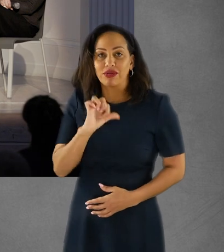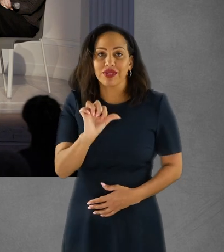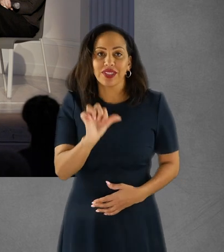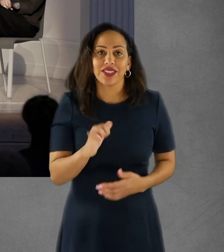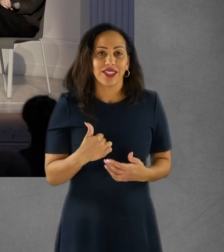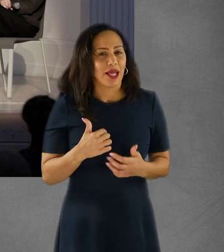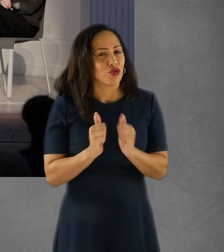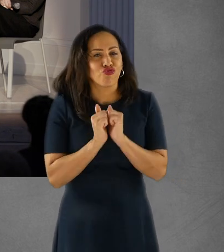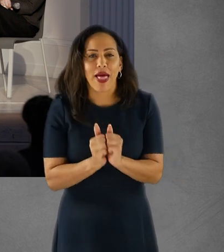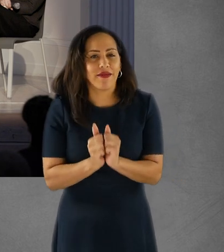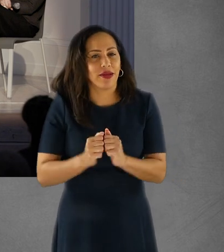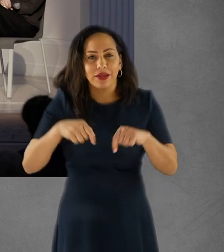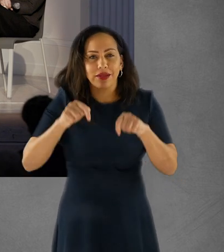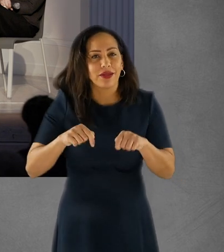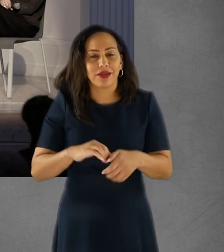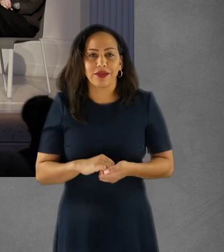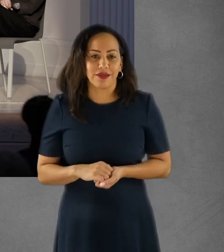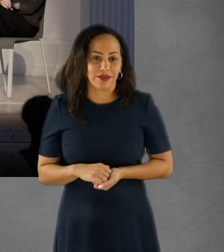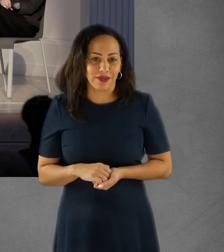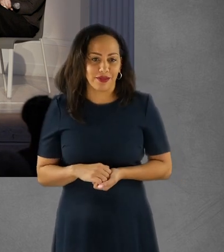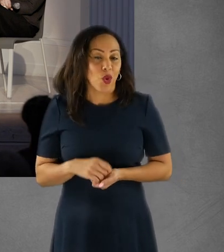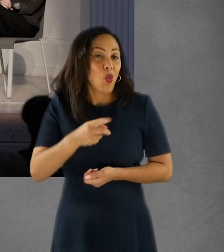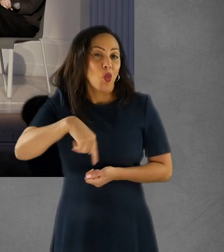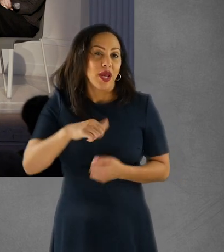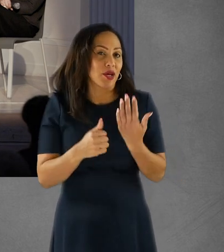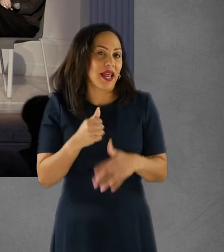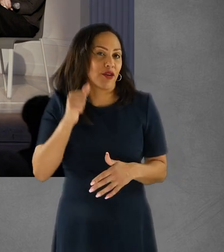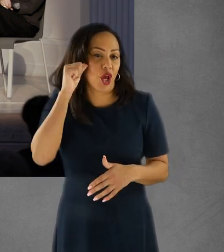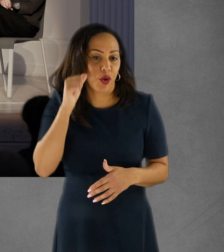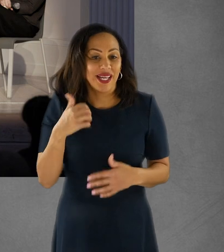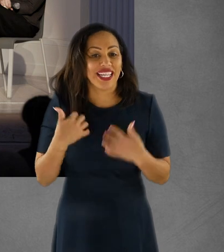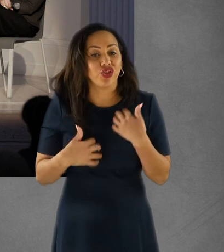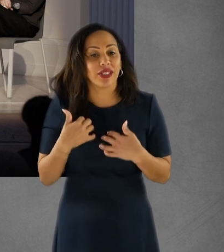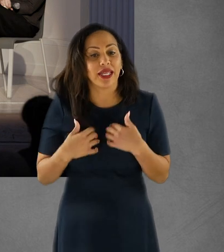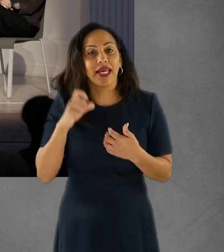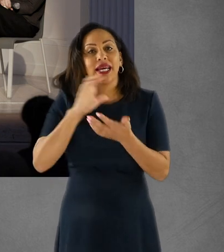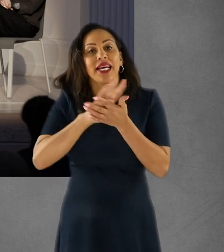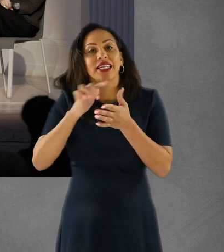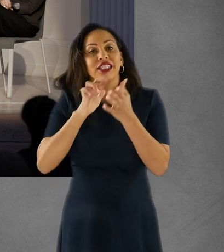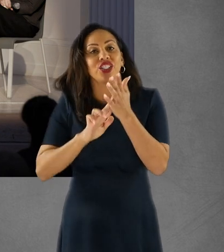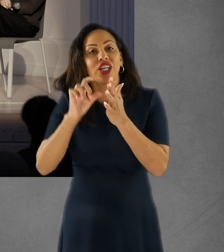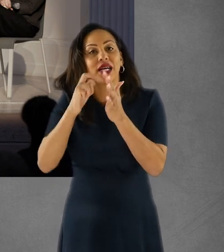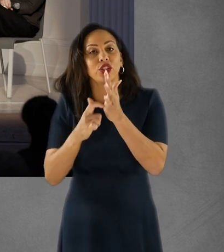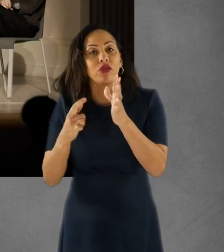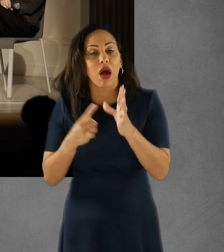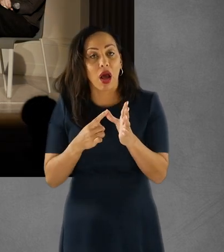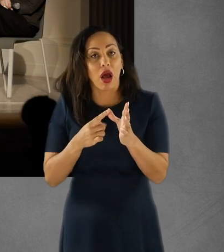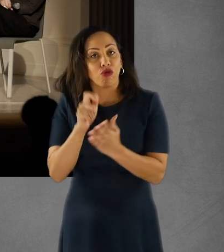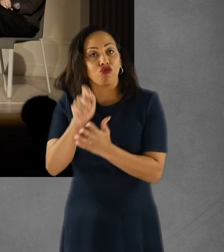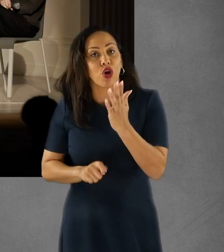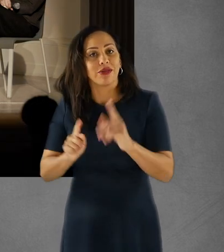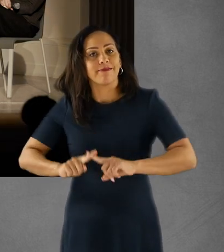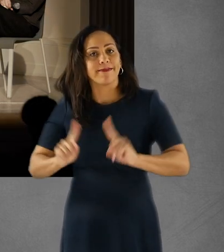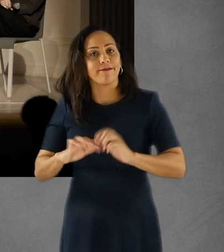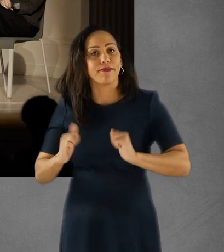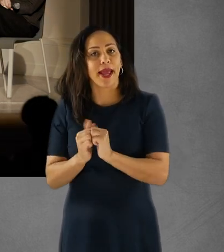Interestingly enough, Chandra wrote another paper I think, which was published in